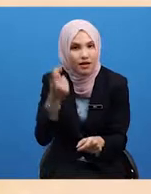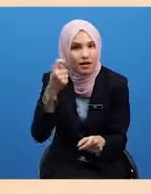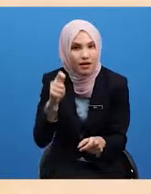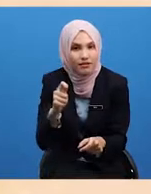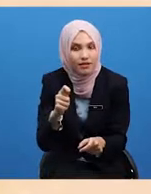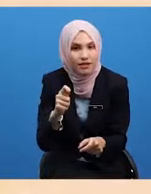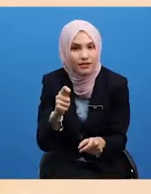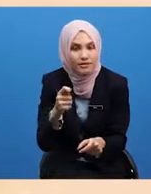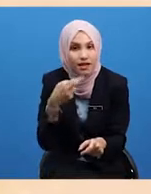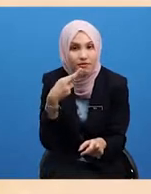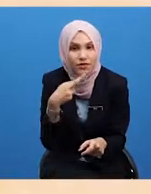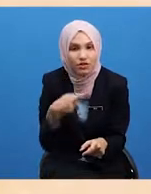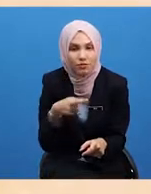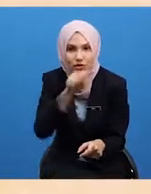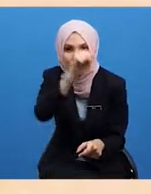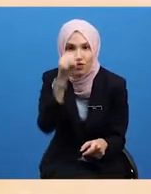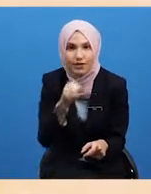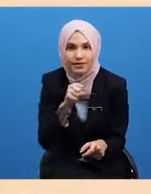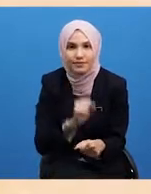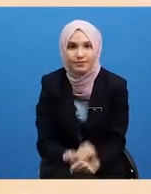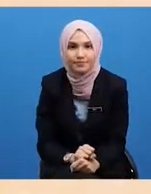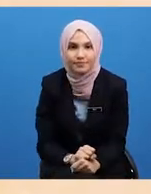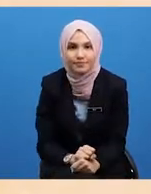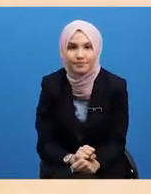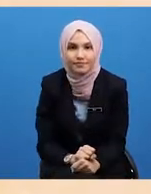evidence and respond to the question.